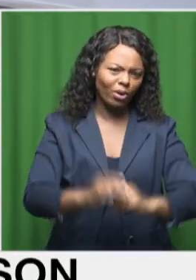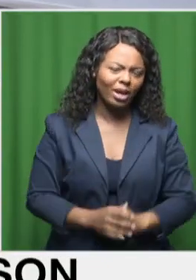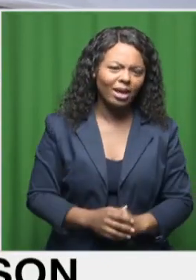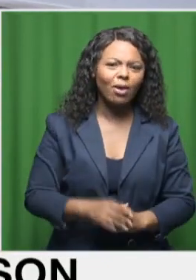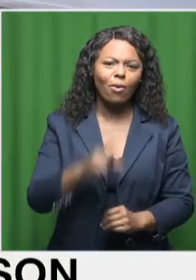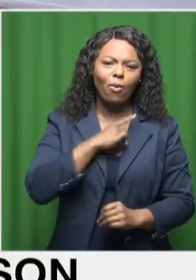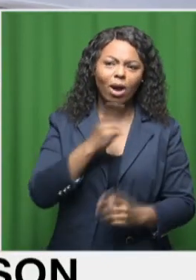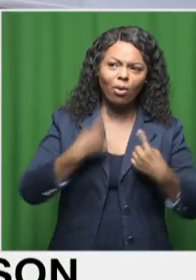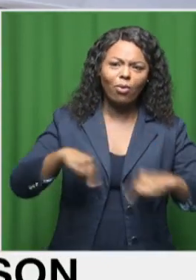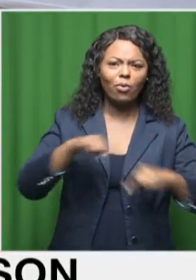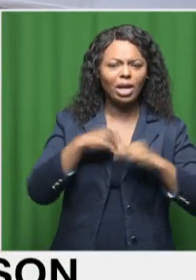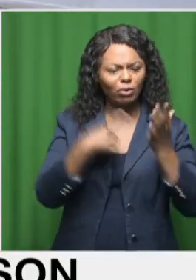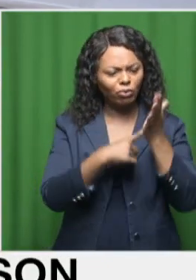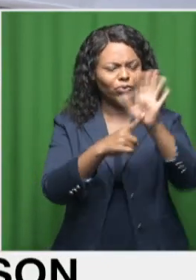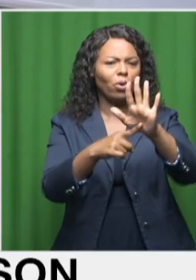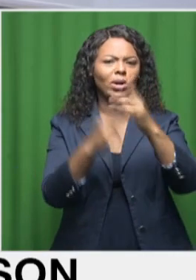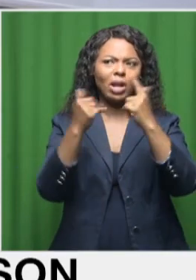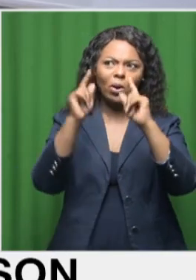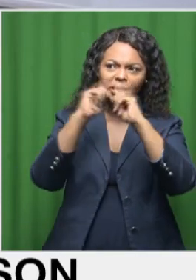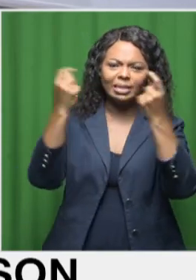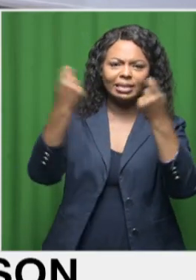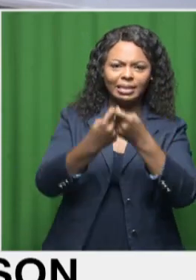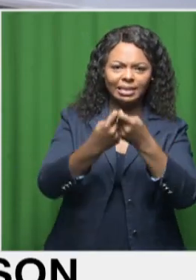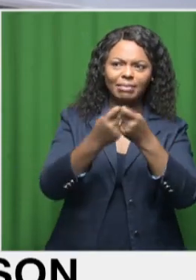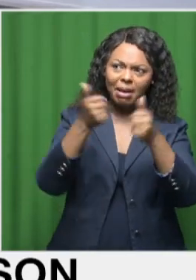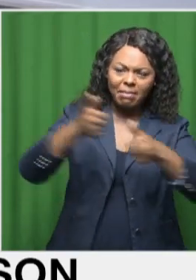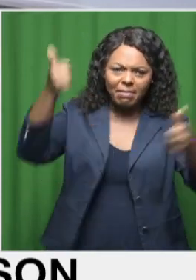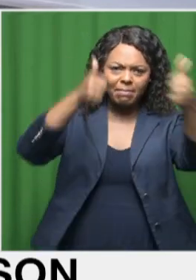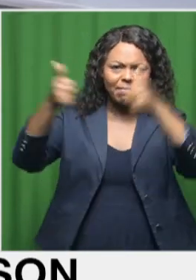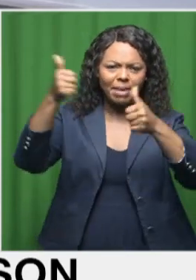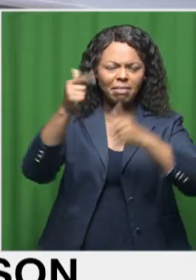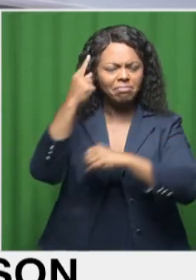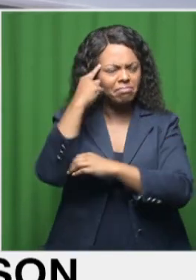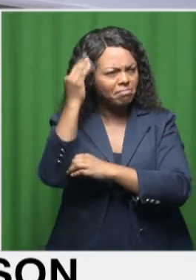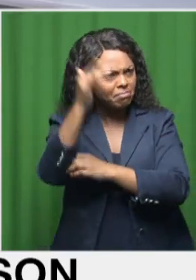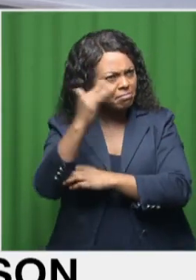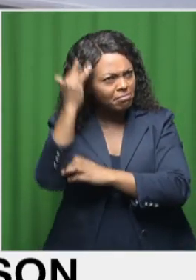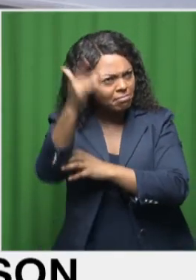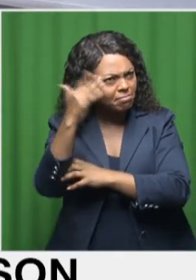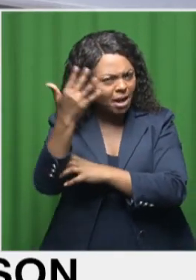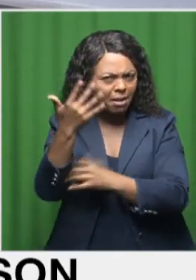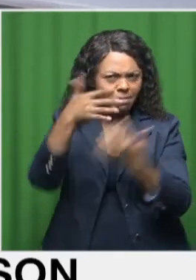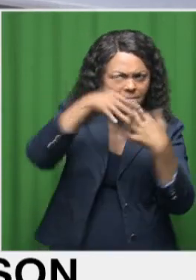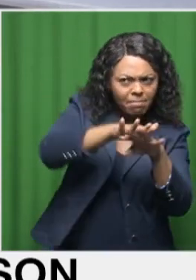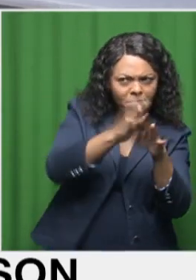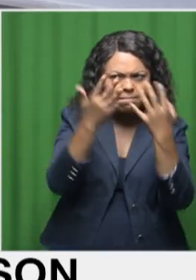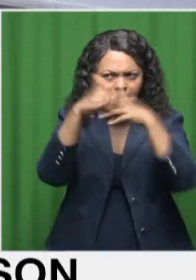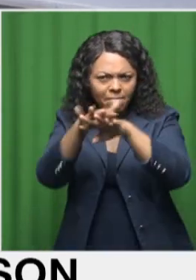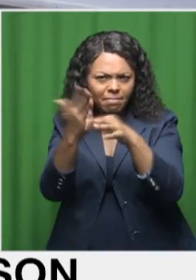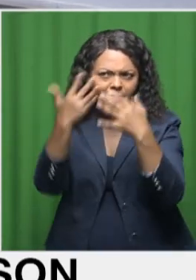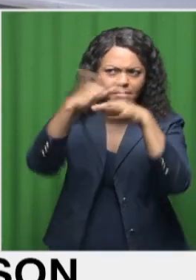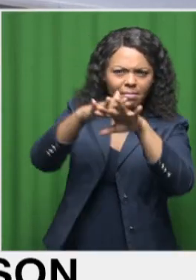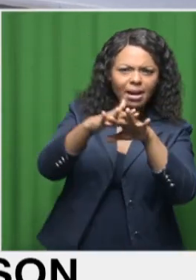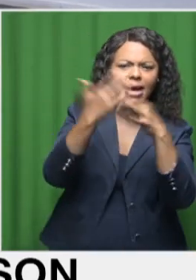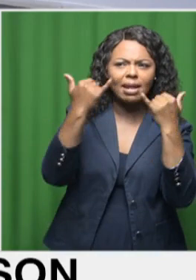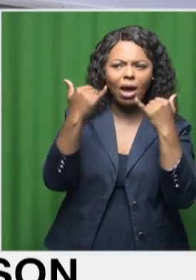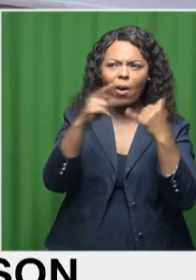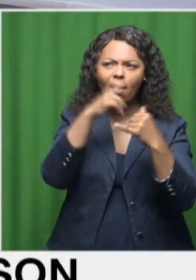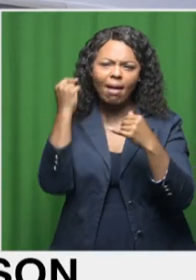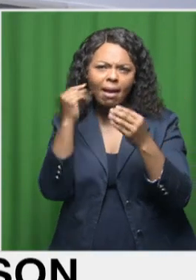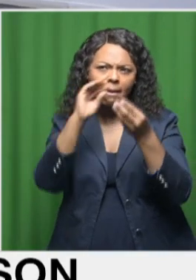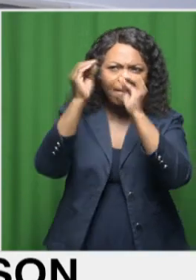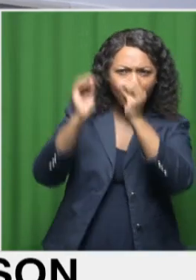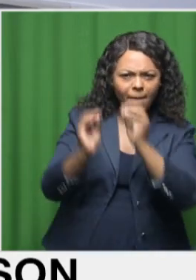we sat as EXCO team and had to design the aesthetic, change the signage.